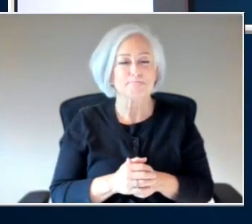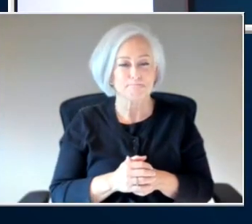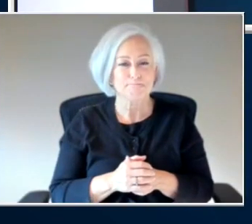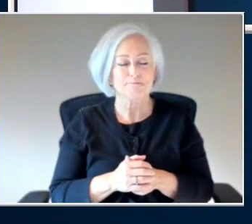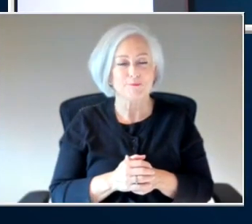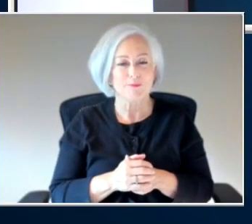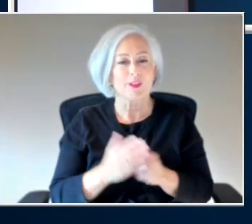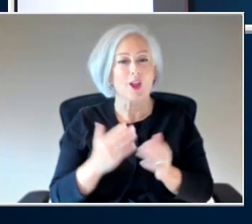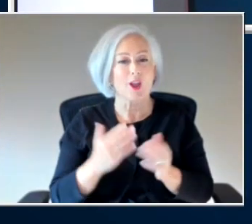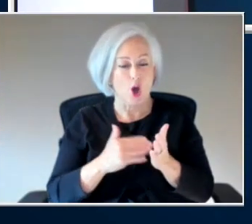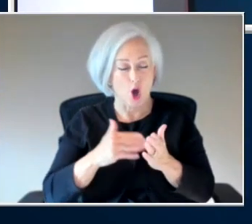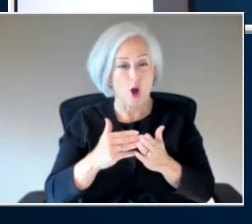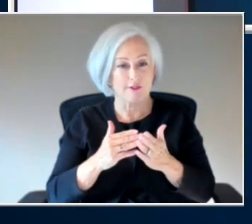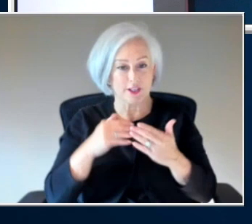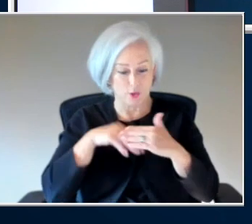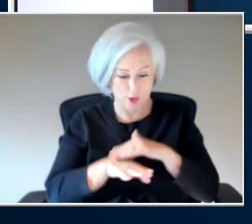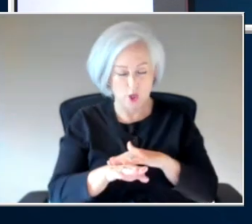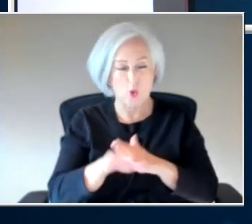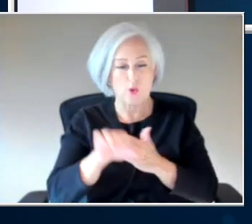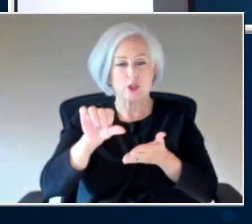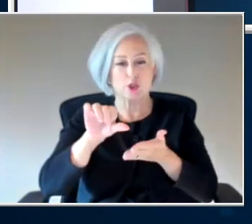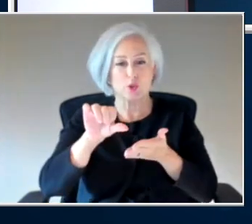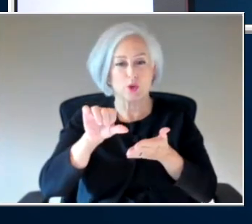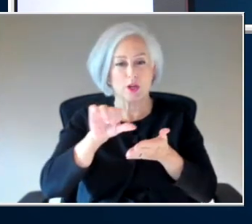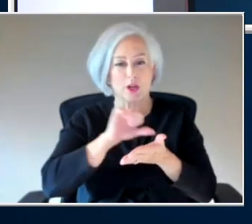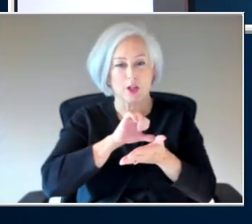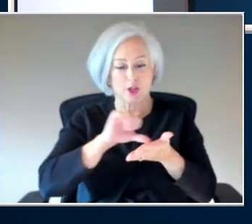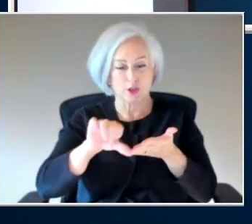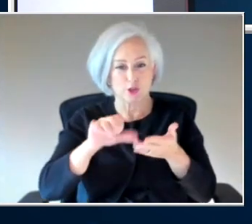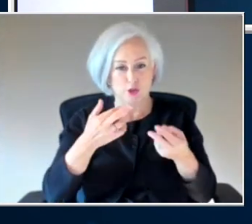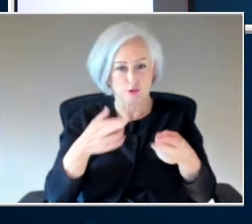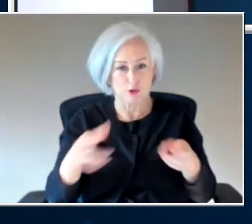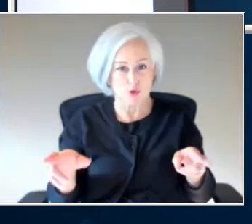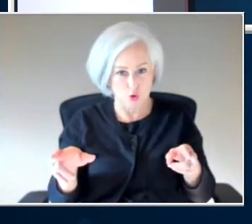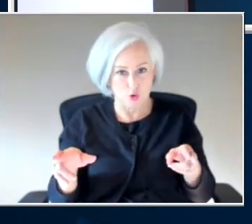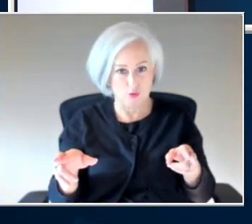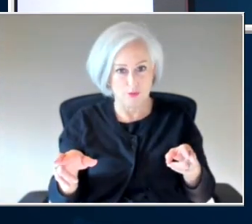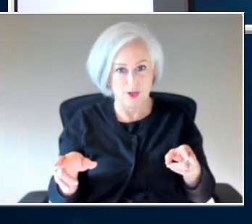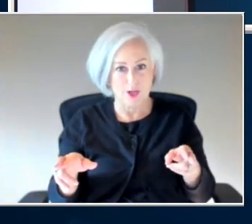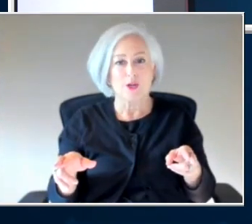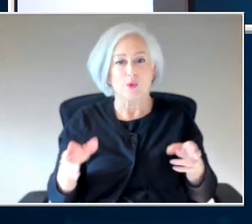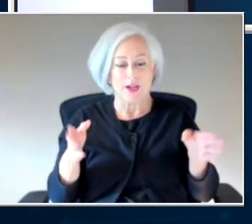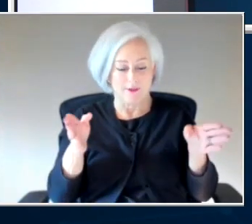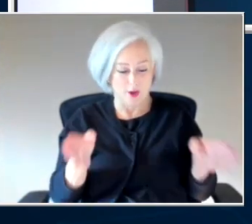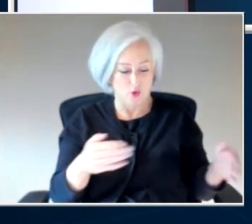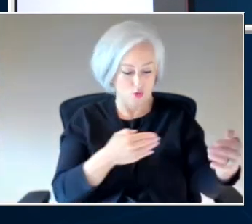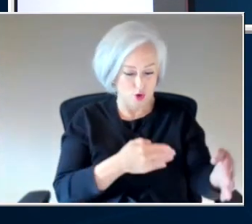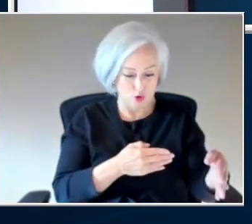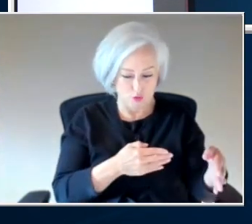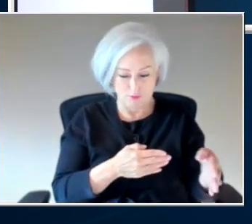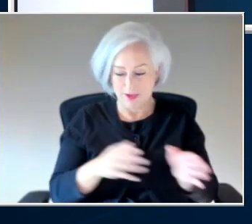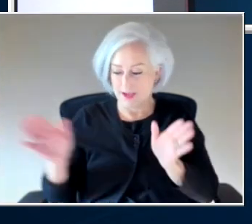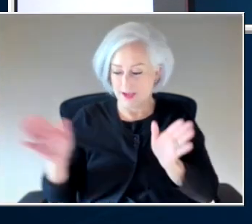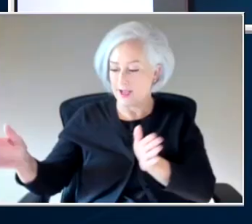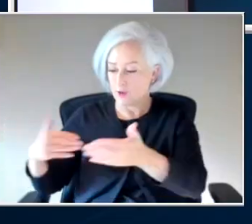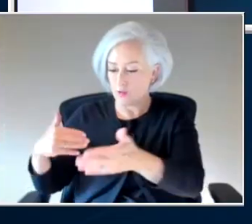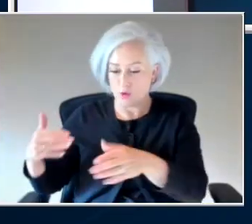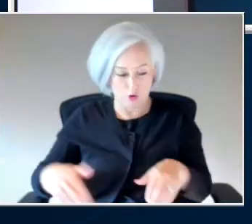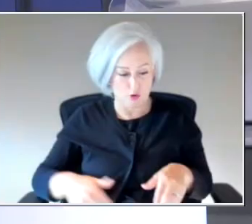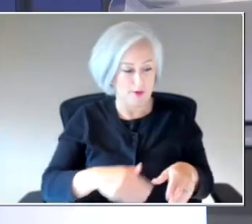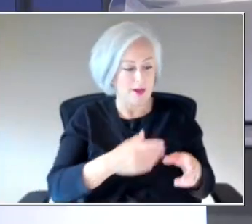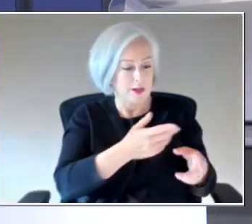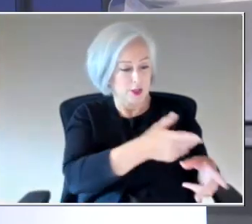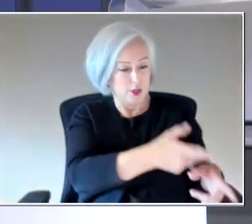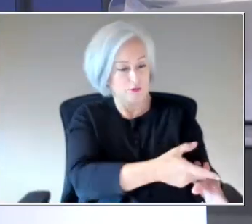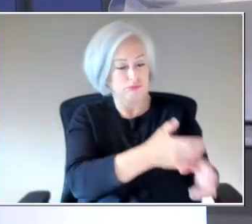we go into your OR, it's literally one room between you. You go from adult to adult. In this case, you're going from